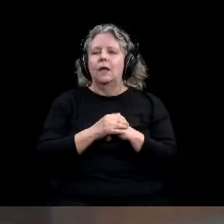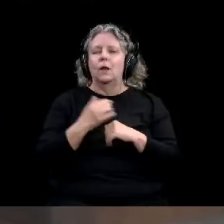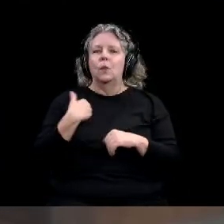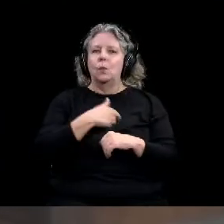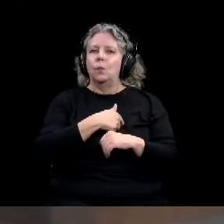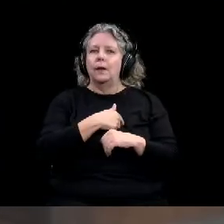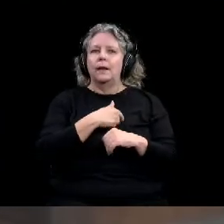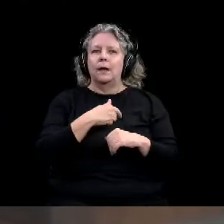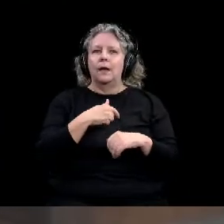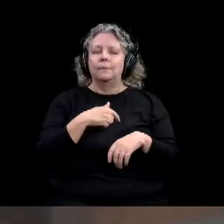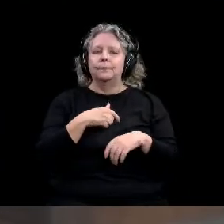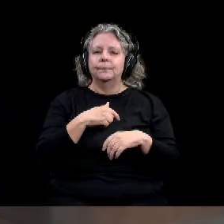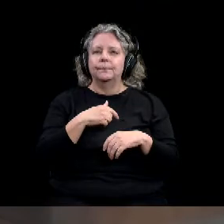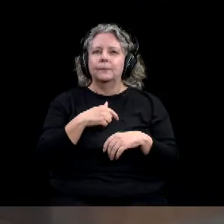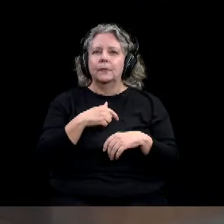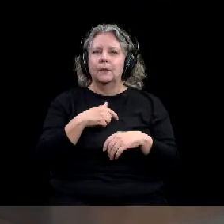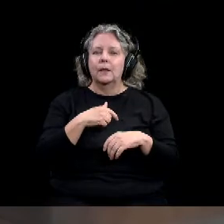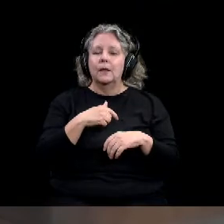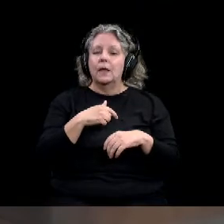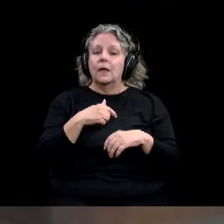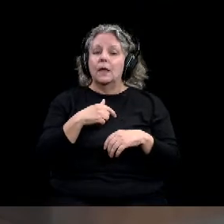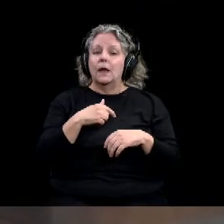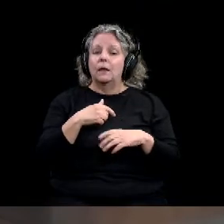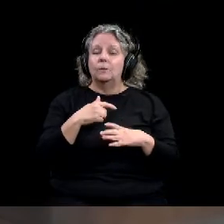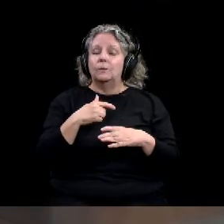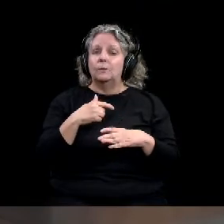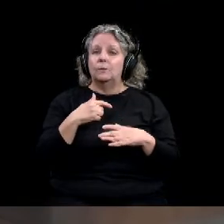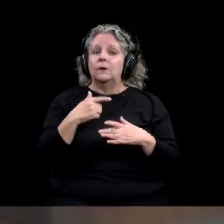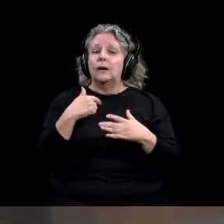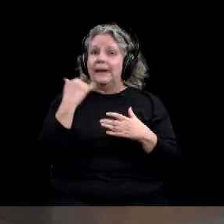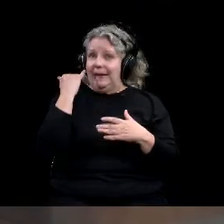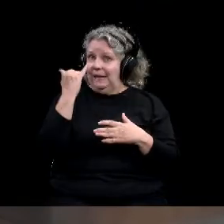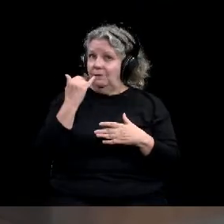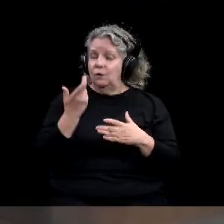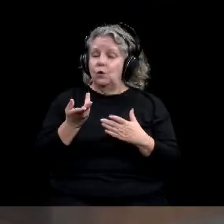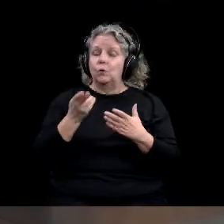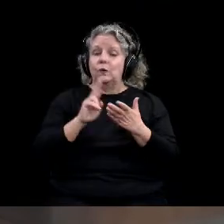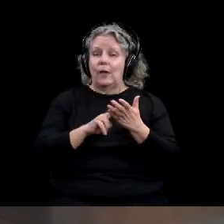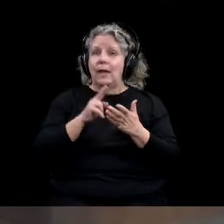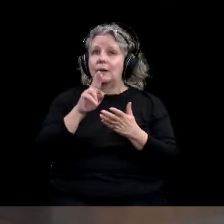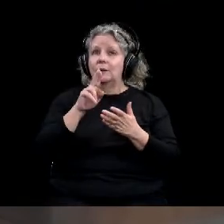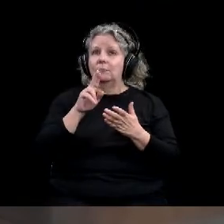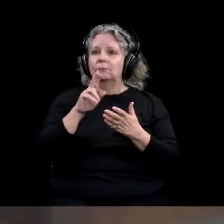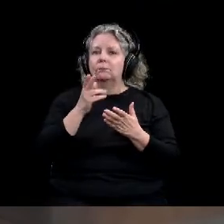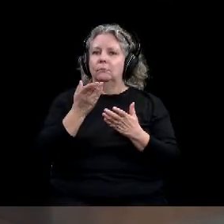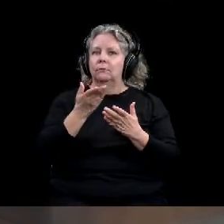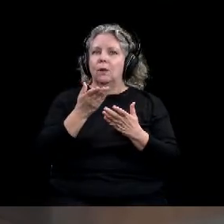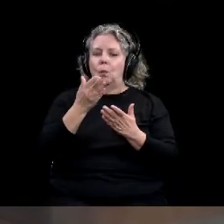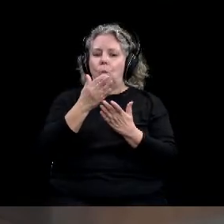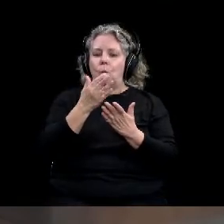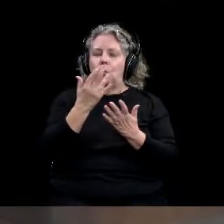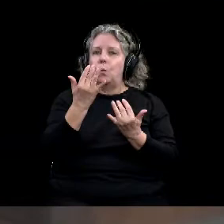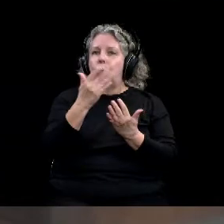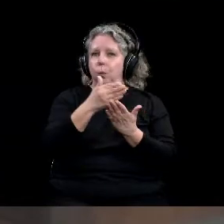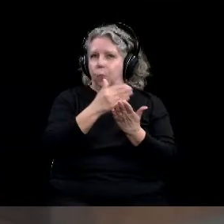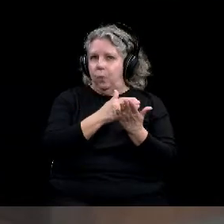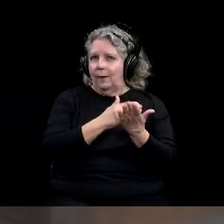lists, you are on the wait list. We did not throw out any of the previous list or contact information.